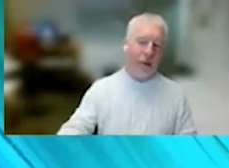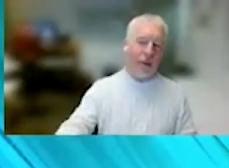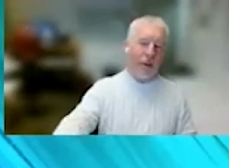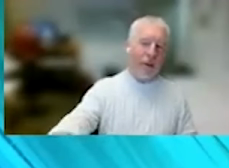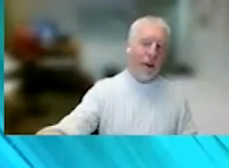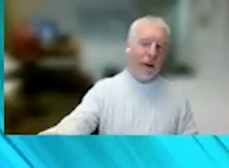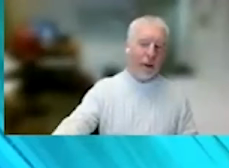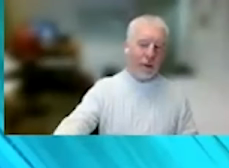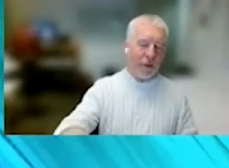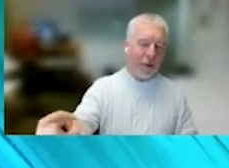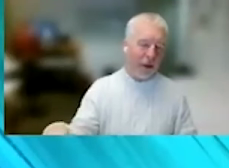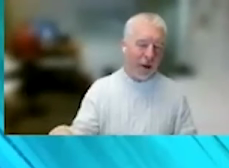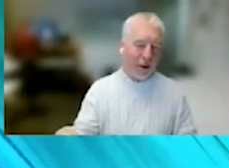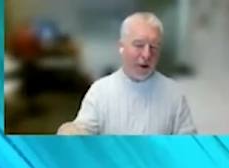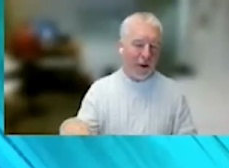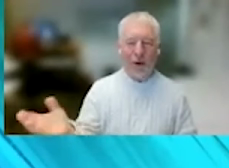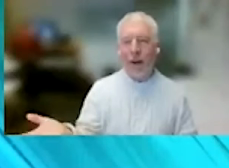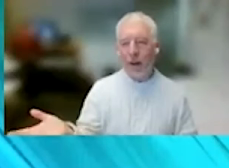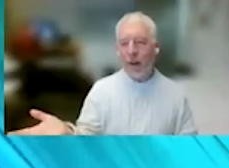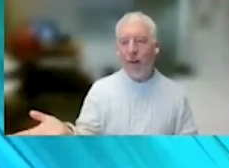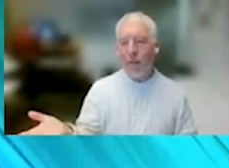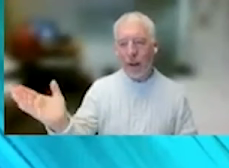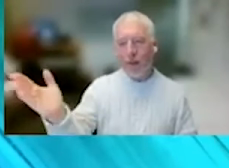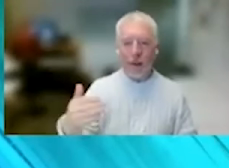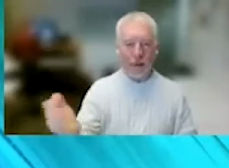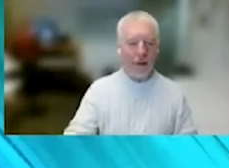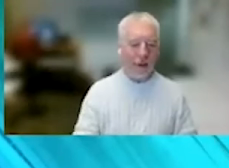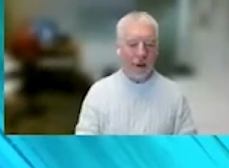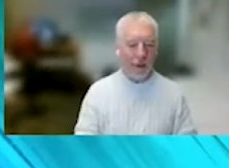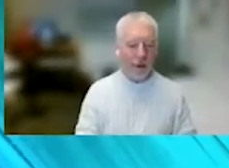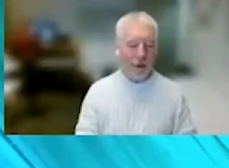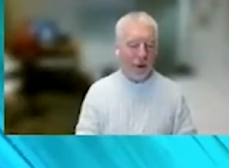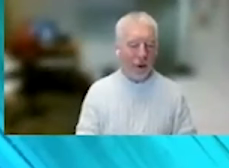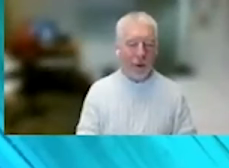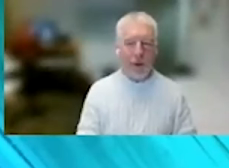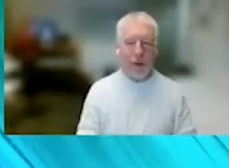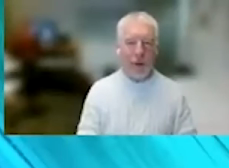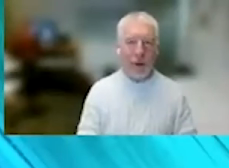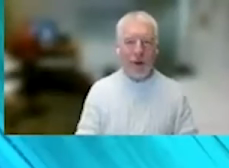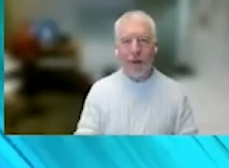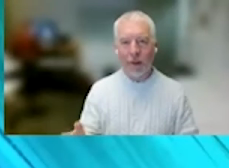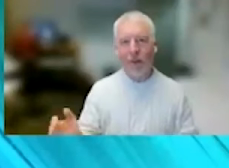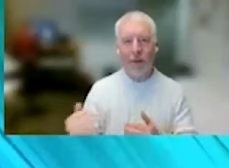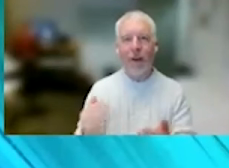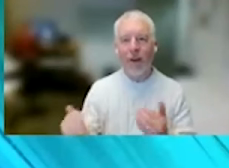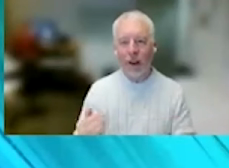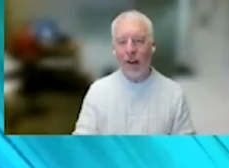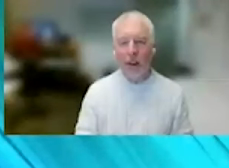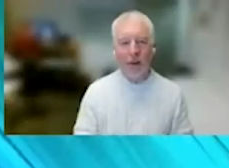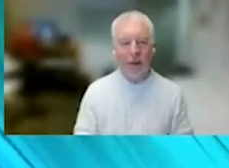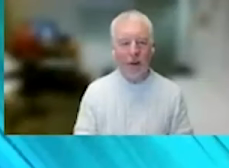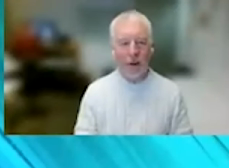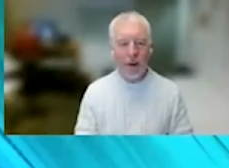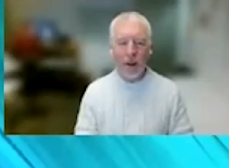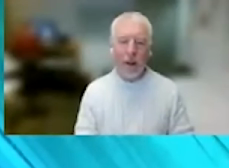can easily see the differences in color in gray, but that doesn't necessarily help you figuring out whether someone will have challenges differentiating